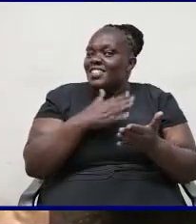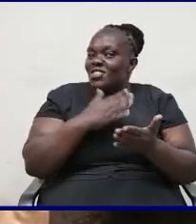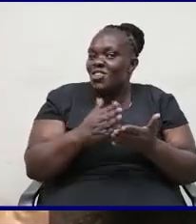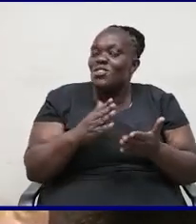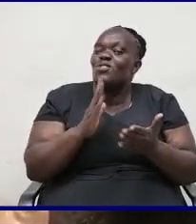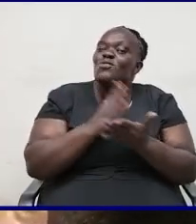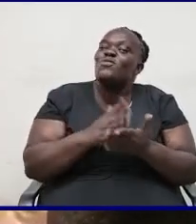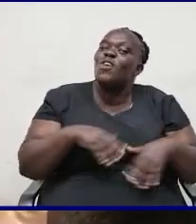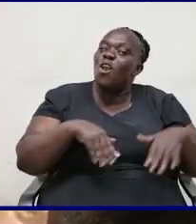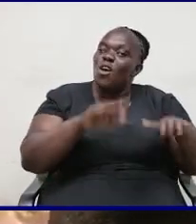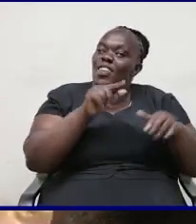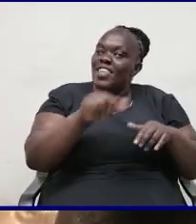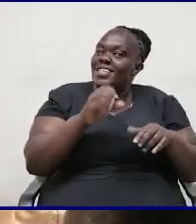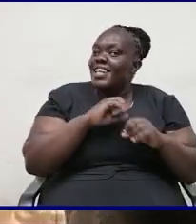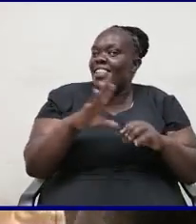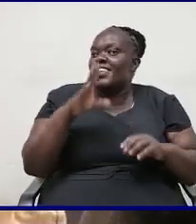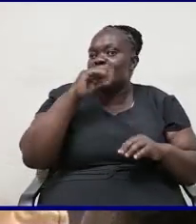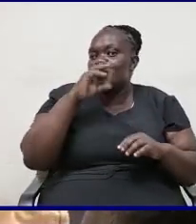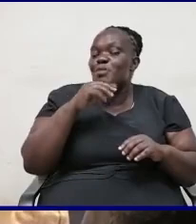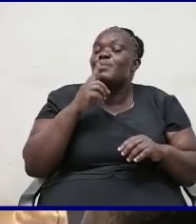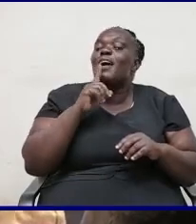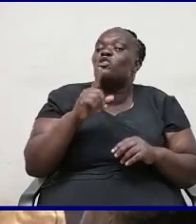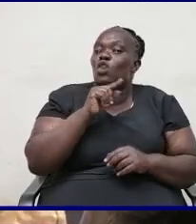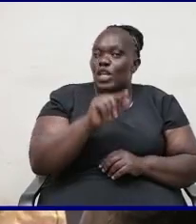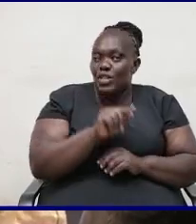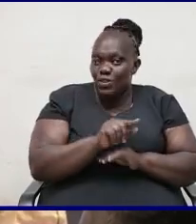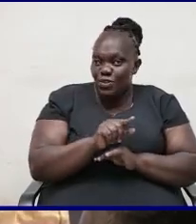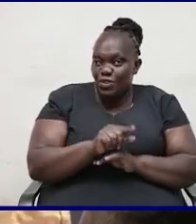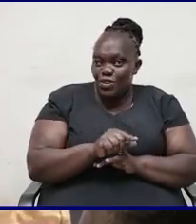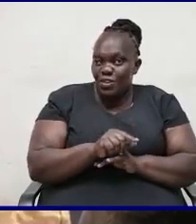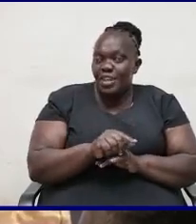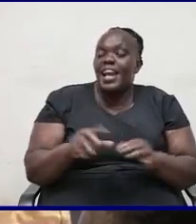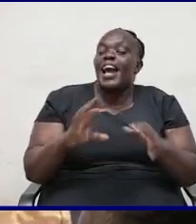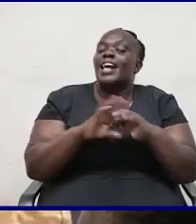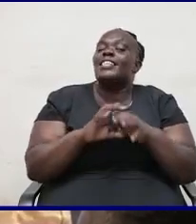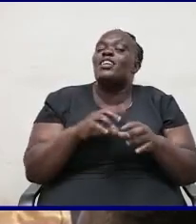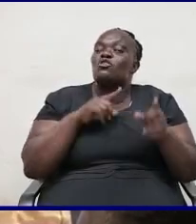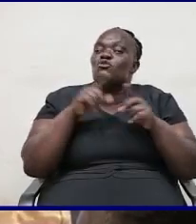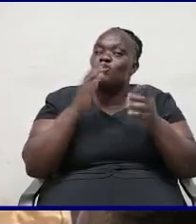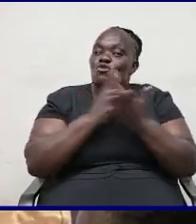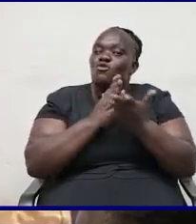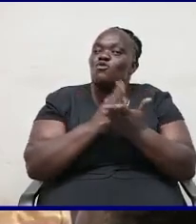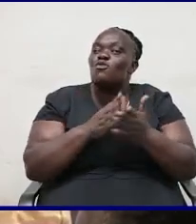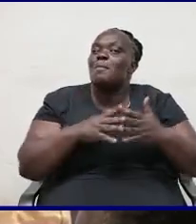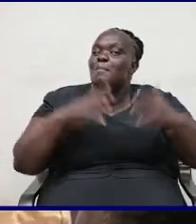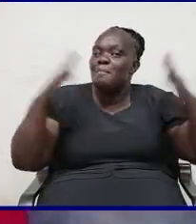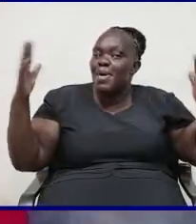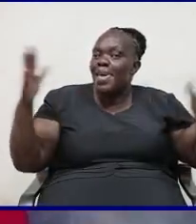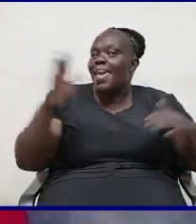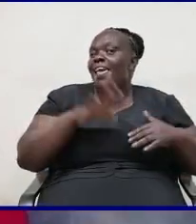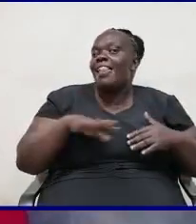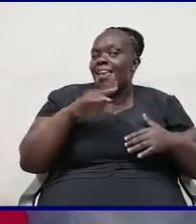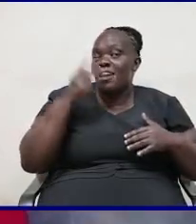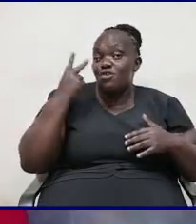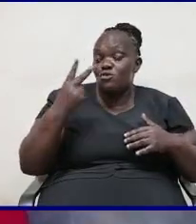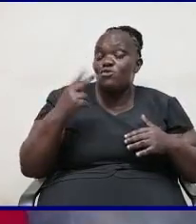Are we losing that? No. Folks, let me assure you. Cultural tourism is a very big component.